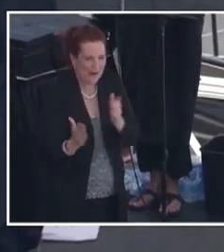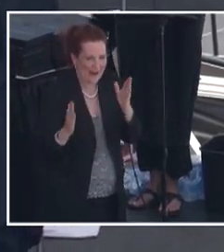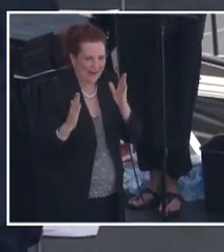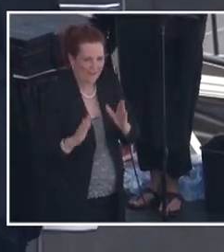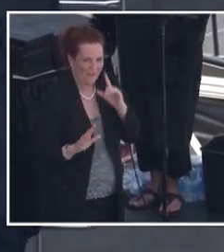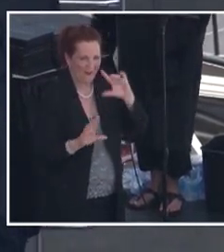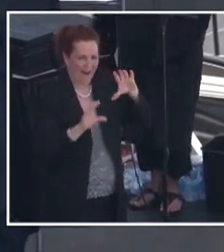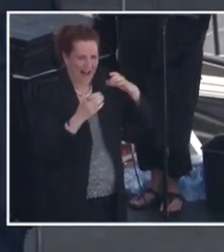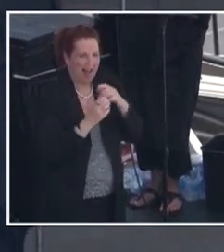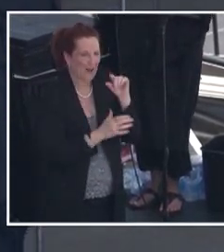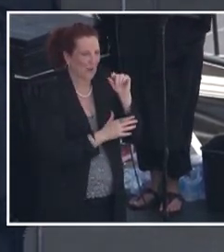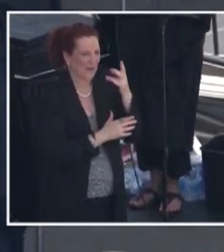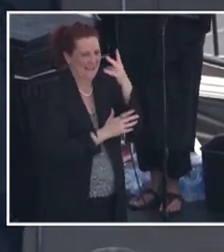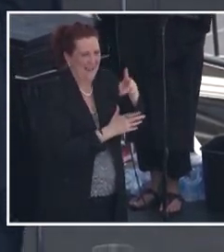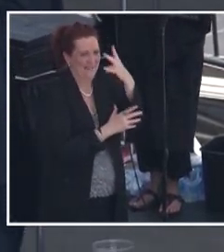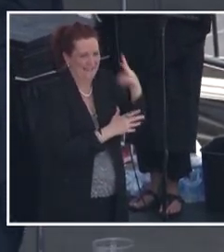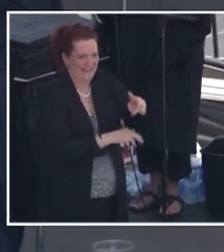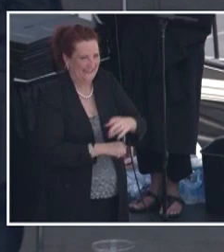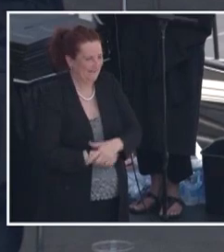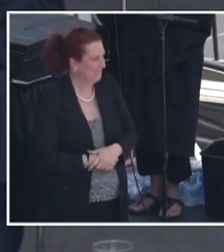class.